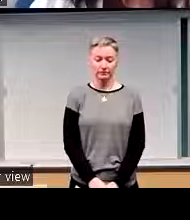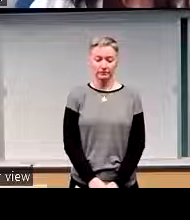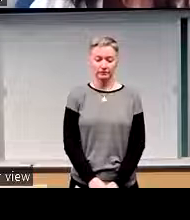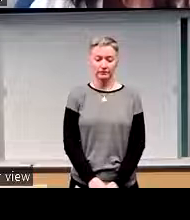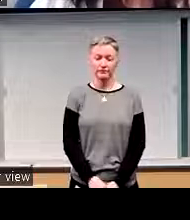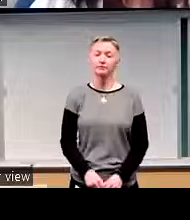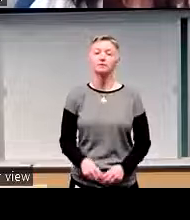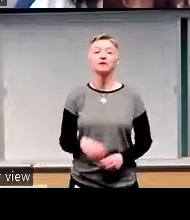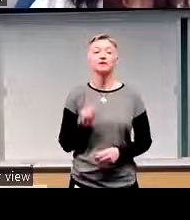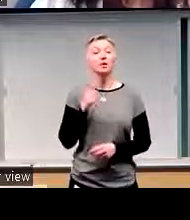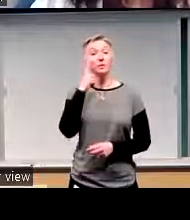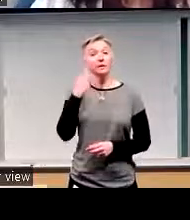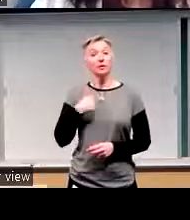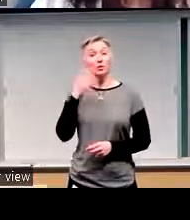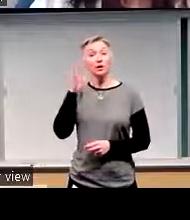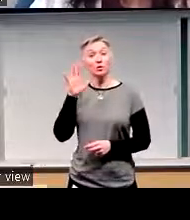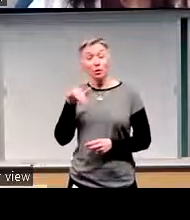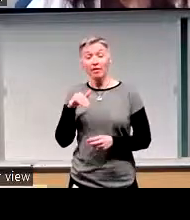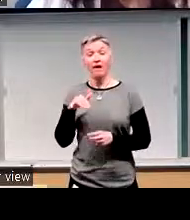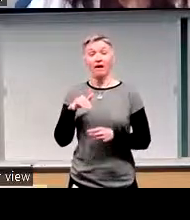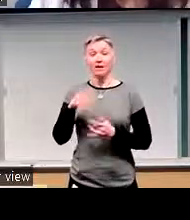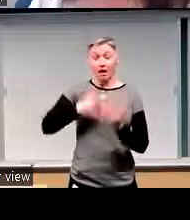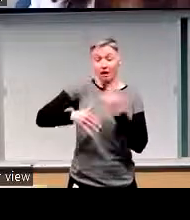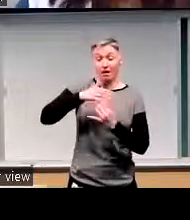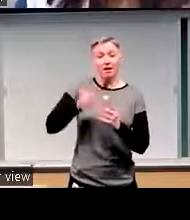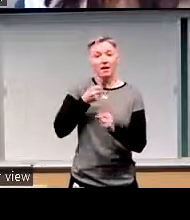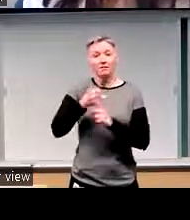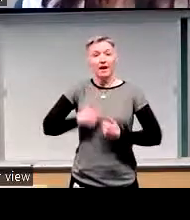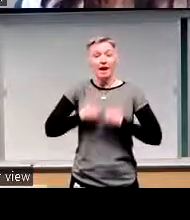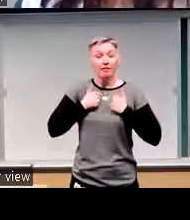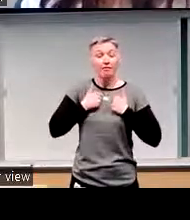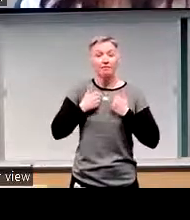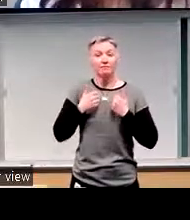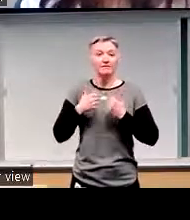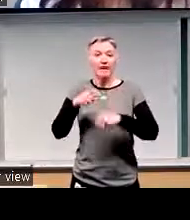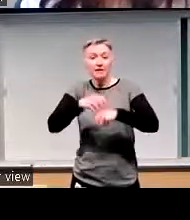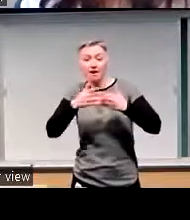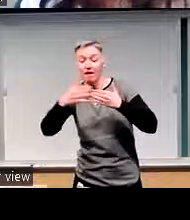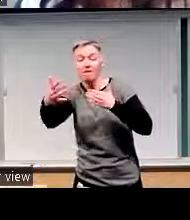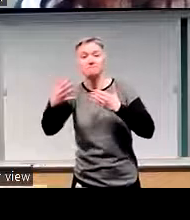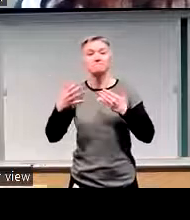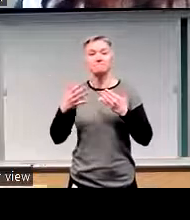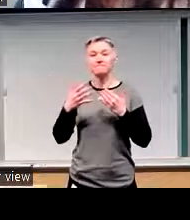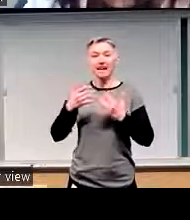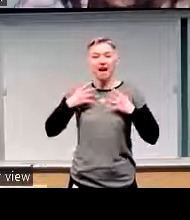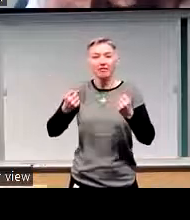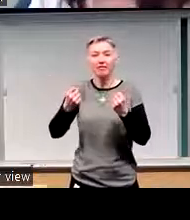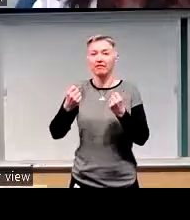health, longevity, and quality of life, and the consequent toll on individuals and